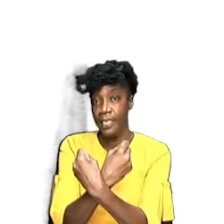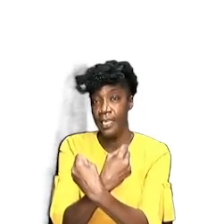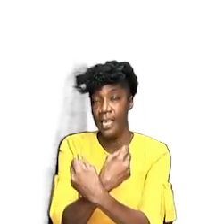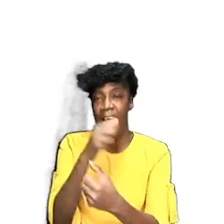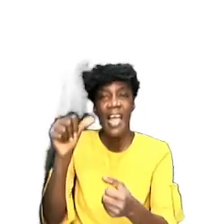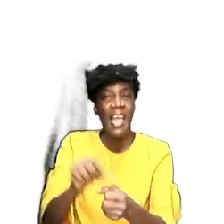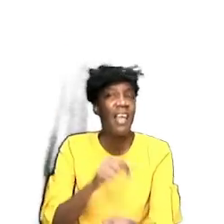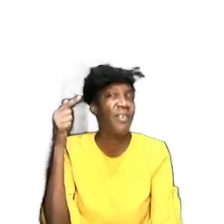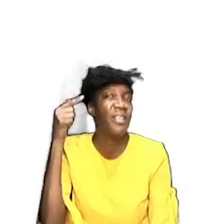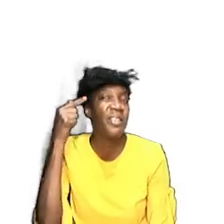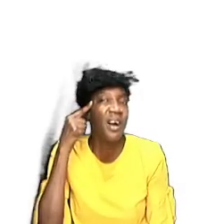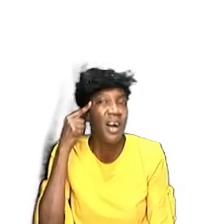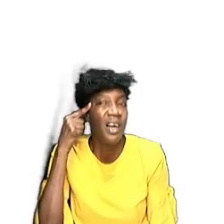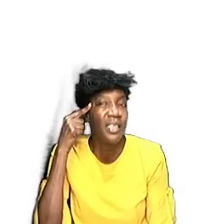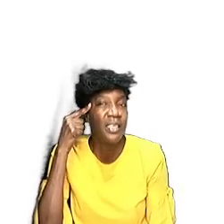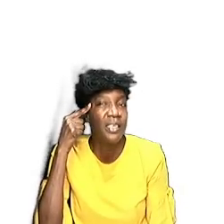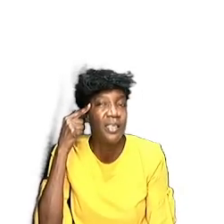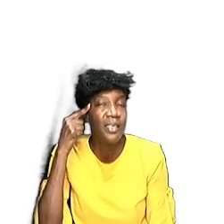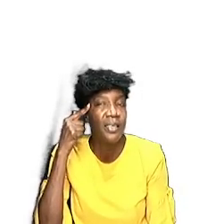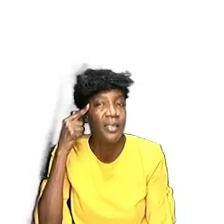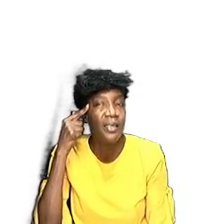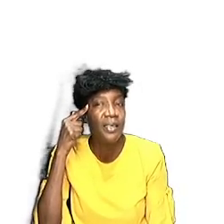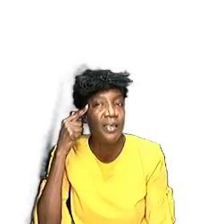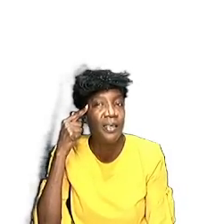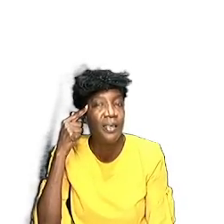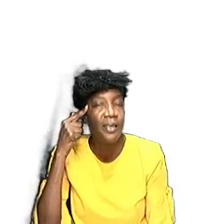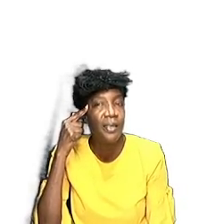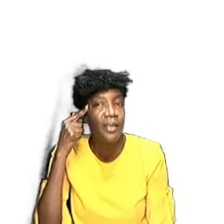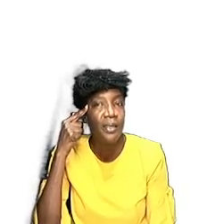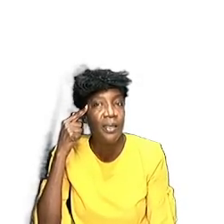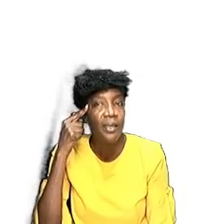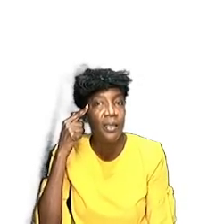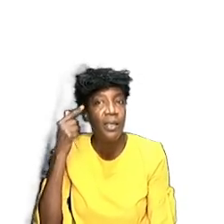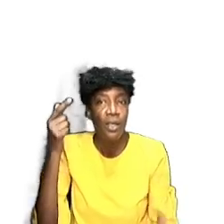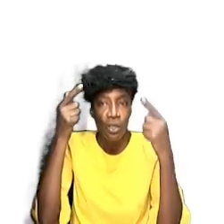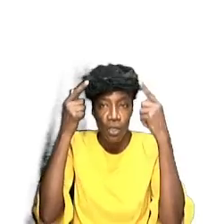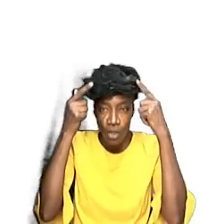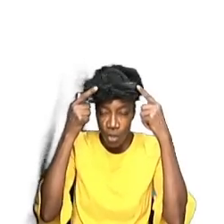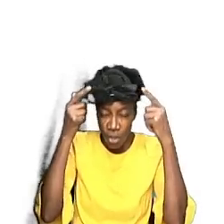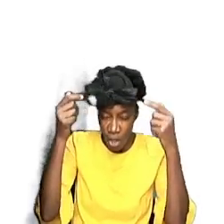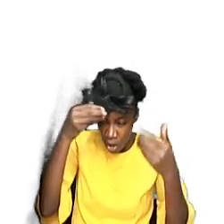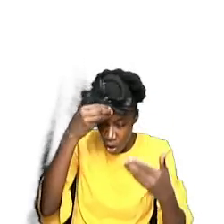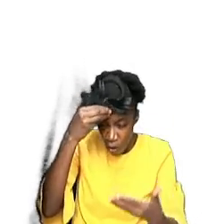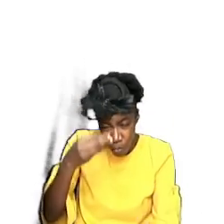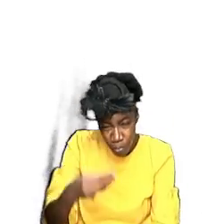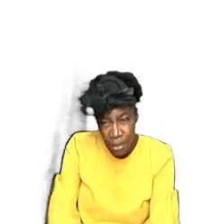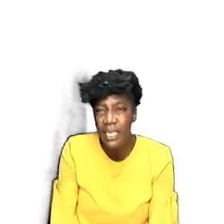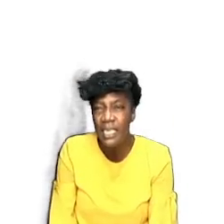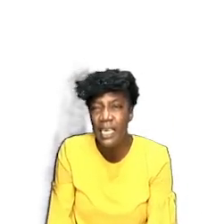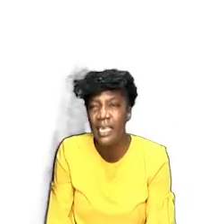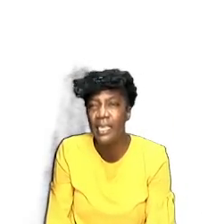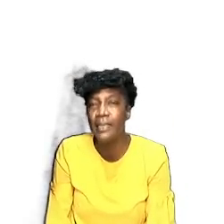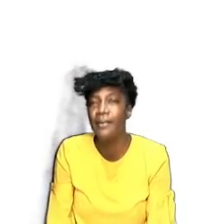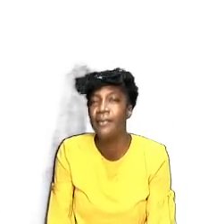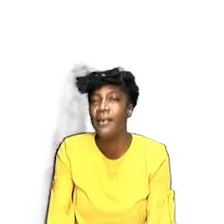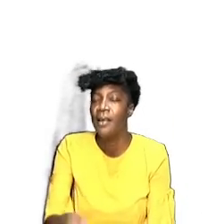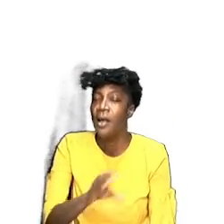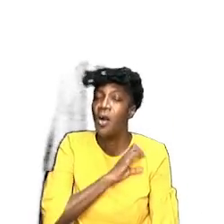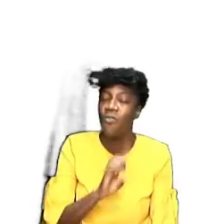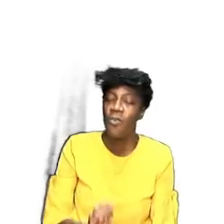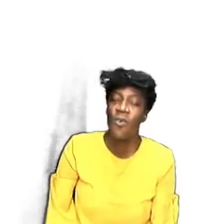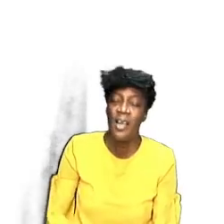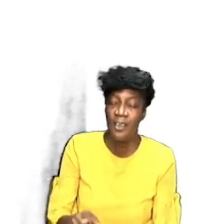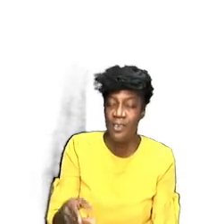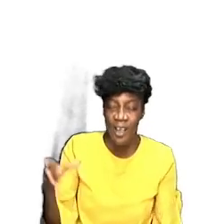amen, every thought, amen, to the obedience of Christ. When you have the helmet of salvation, you are casting